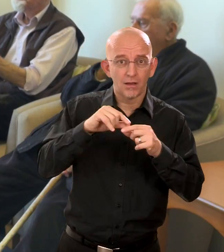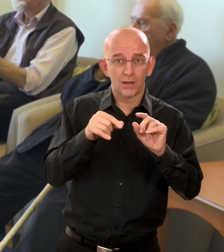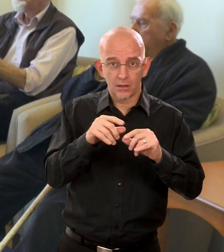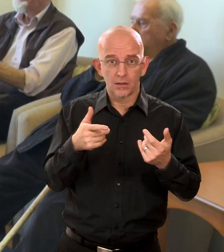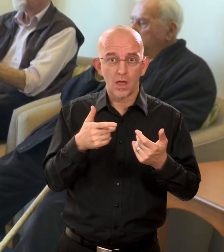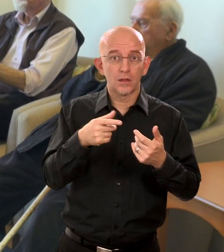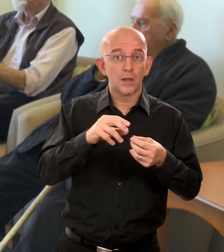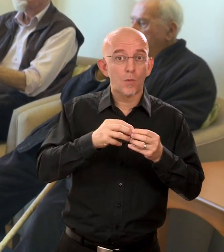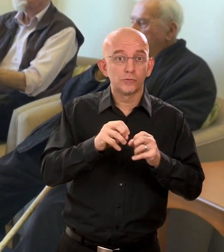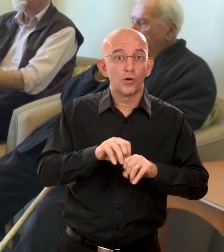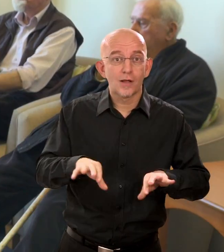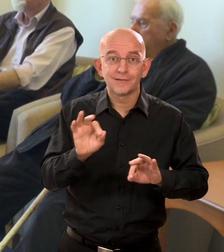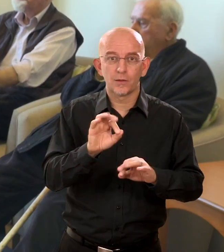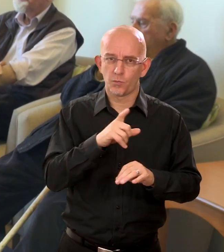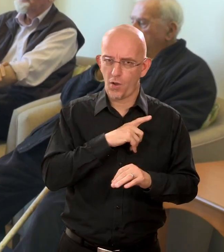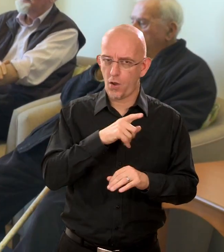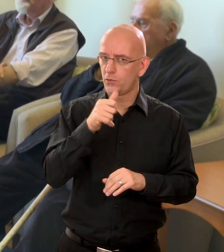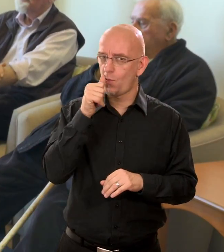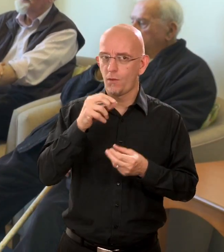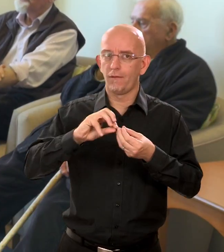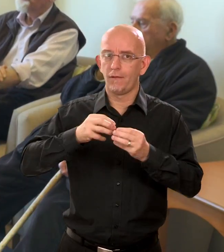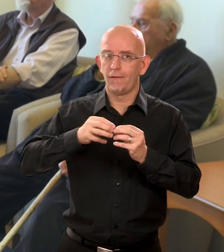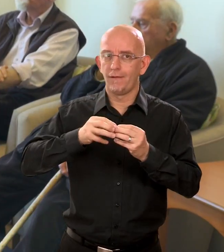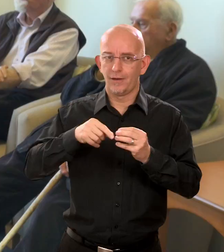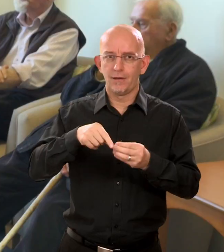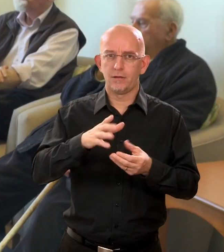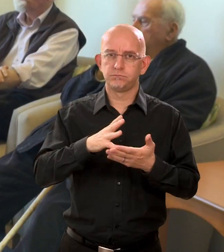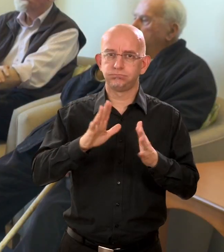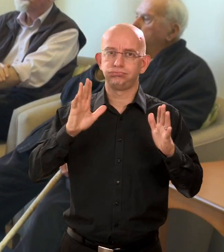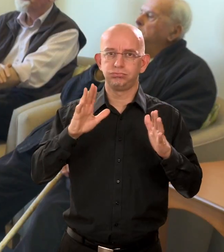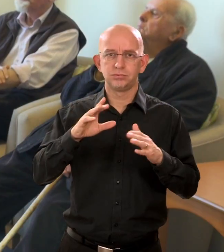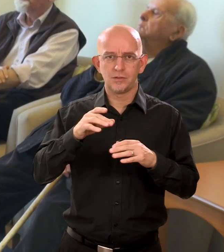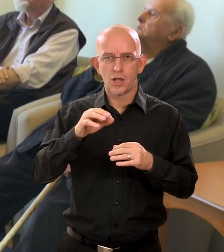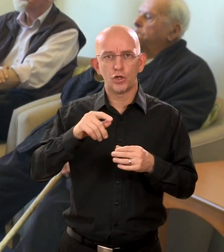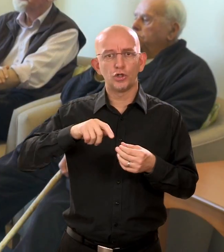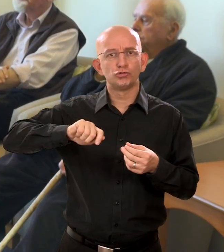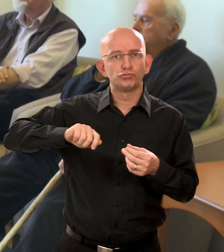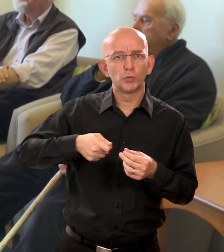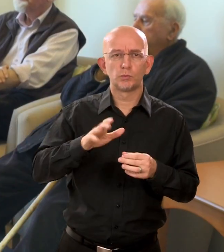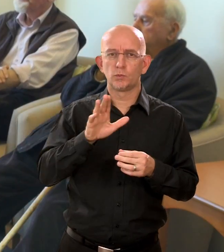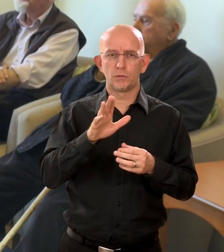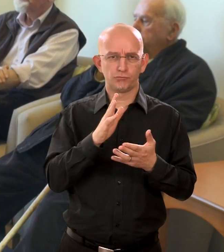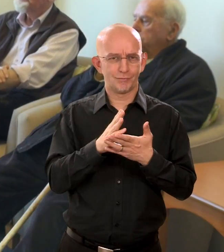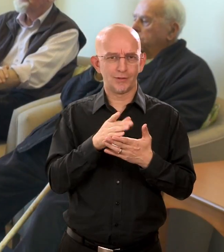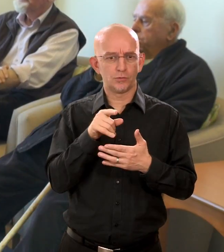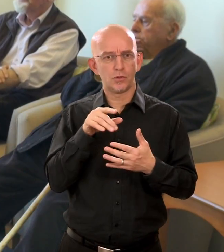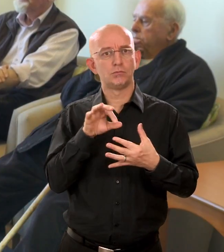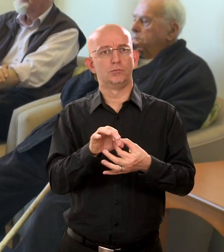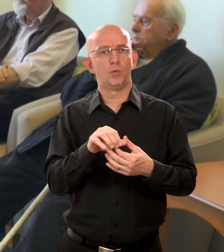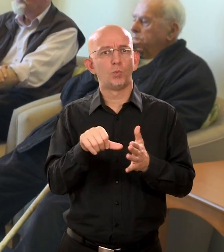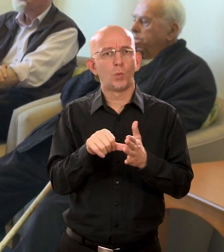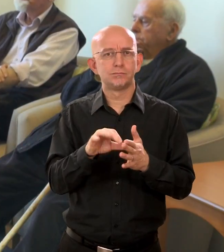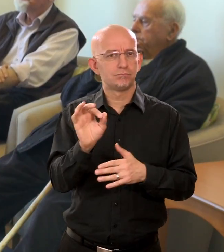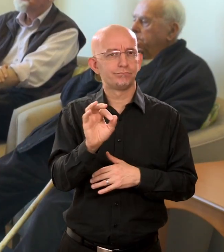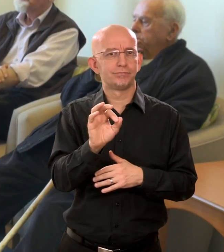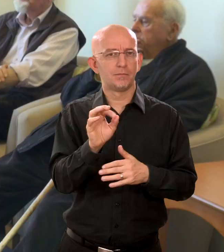bolt connections. There was no sort of screwing to wood and things like that. But, they